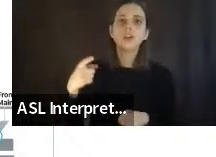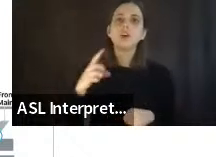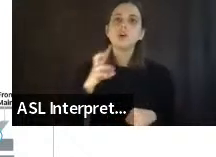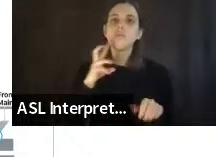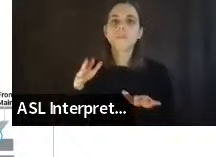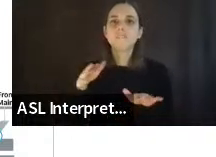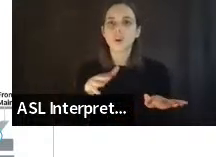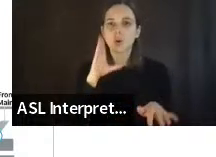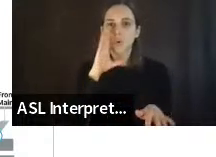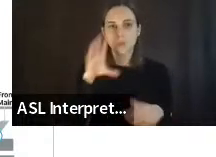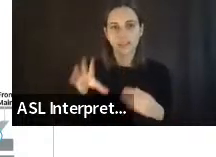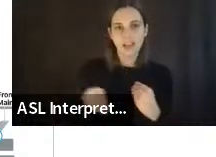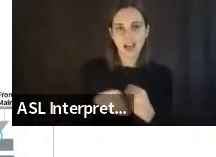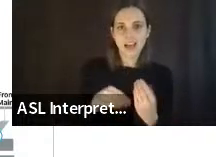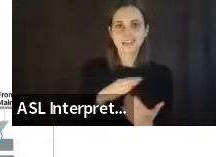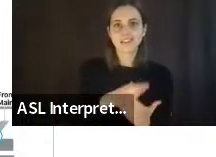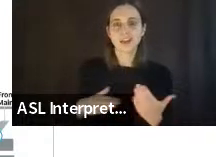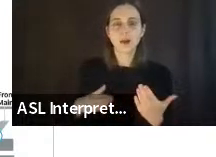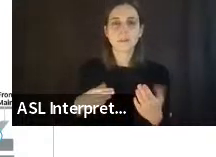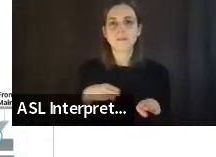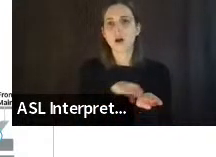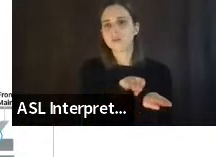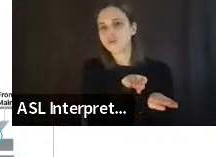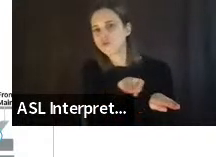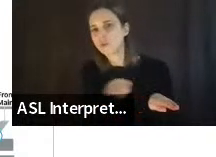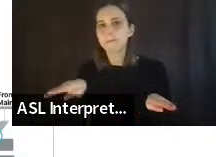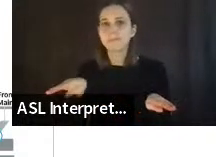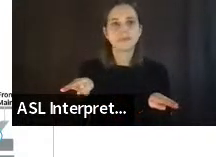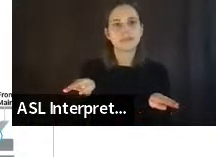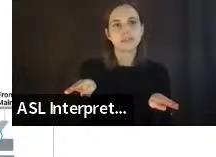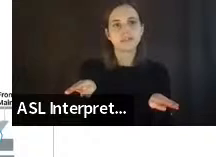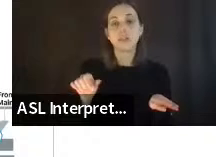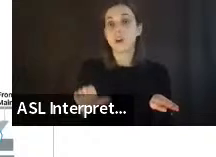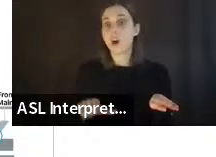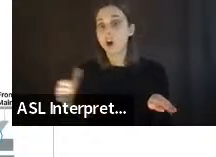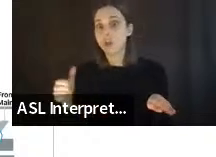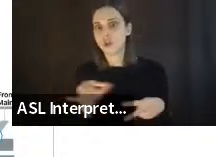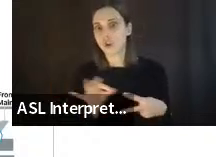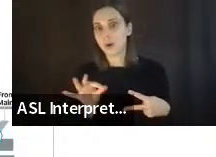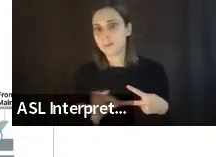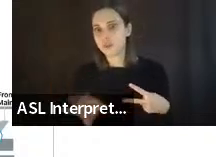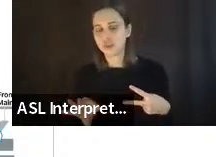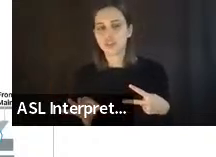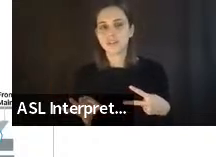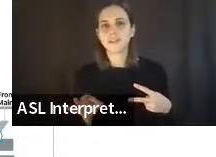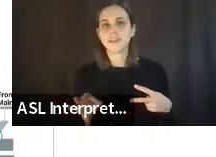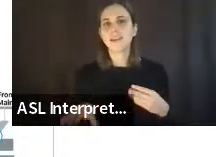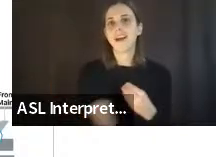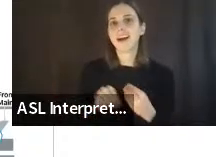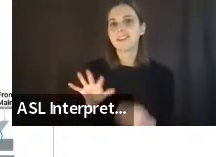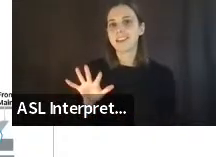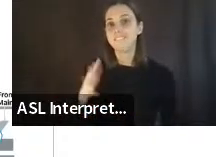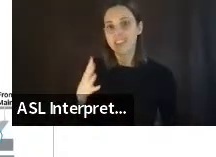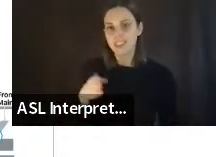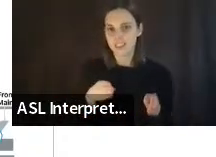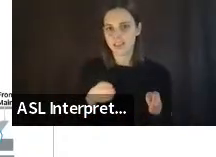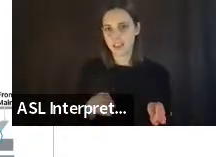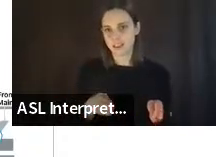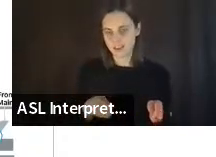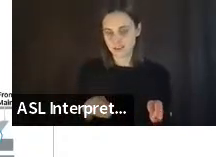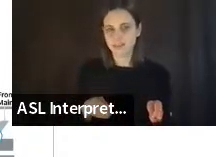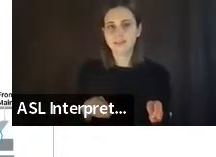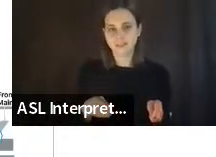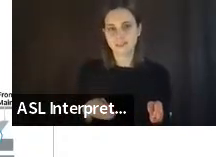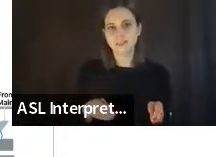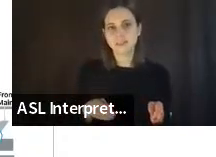just on both edges of the river for the most part. And then the other option adds that 5th lane for that same kind of short segment,